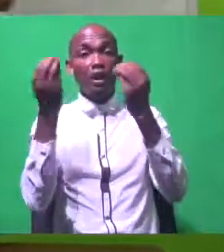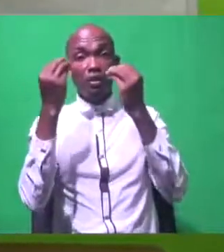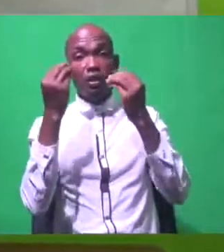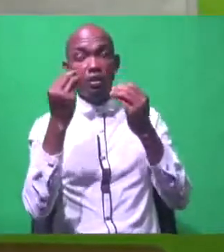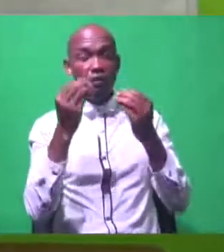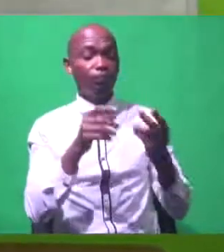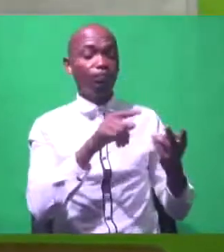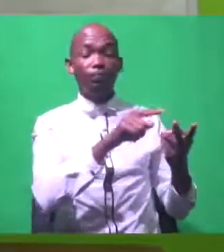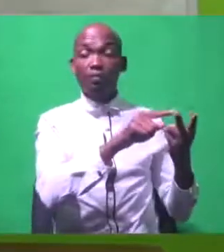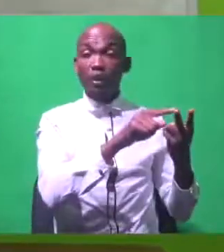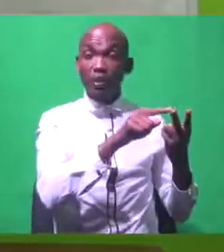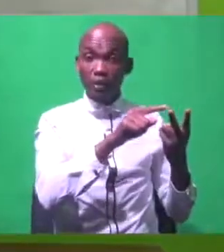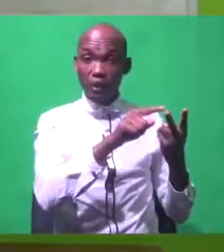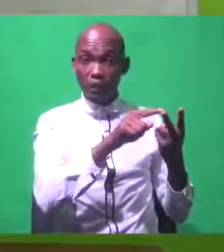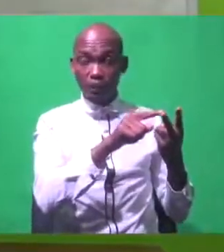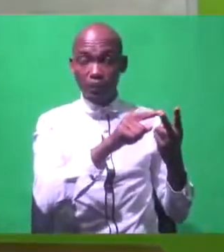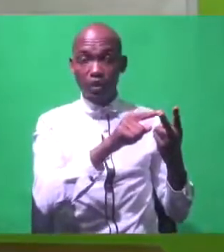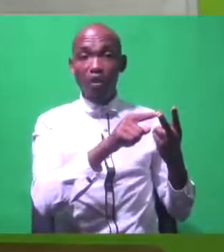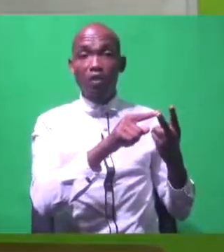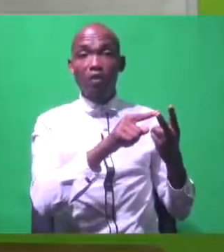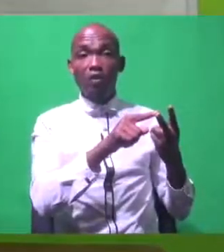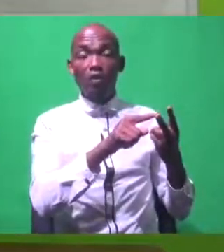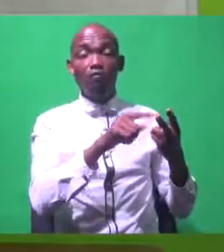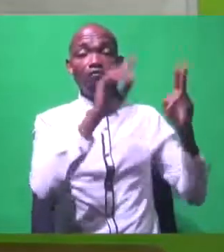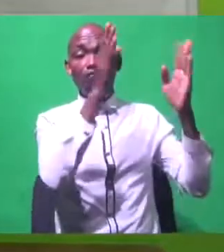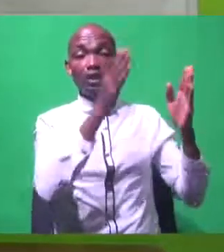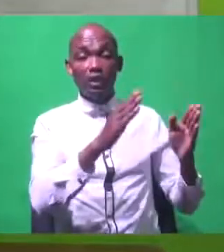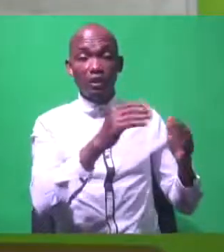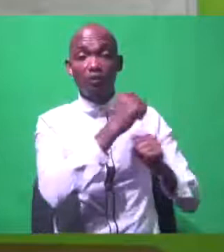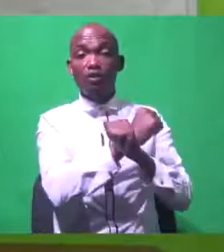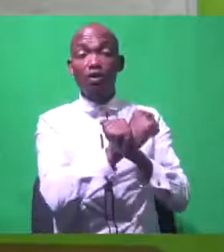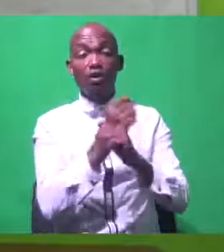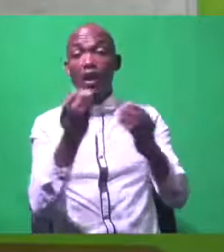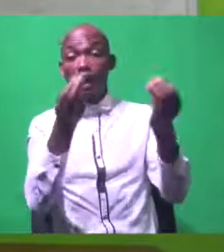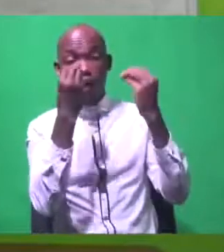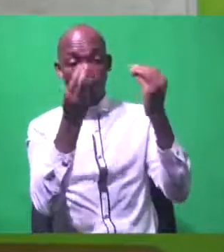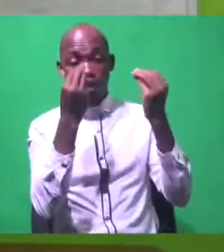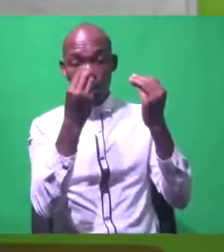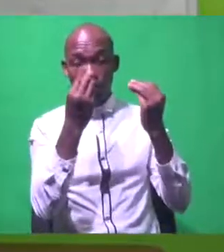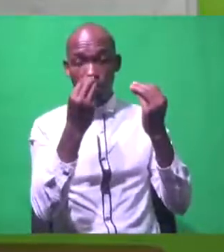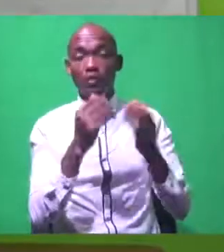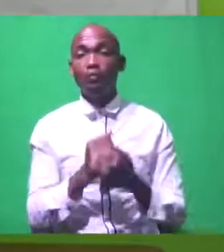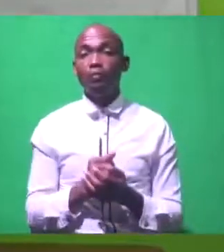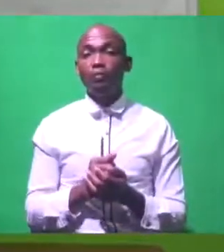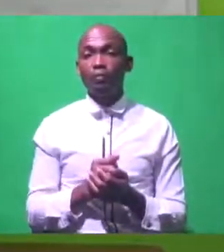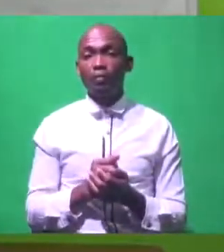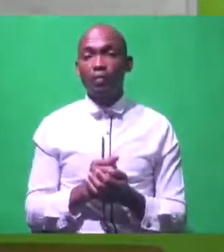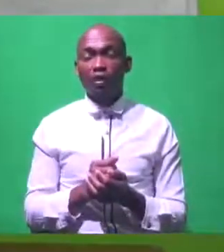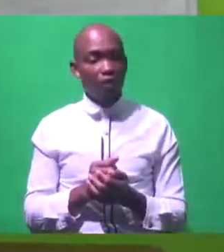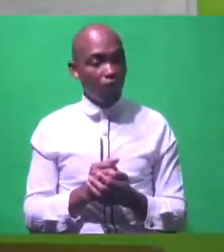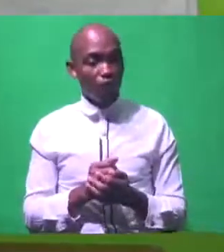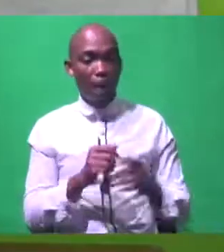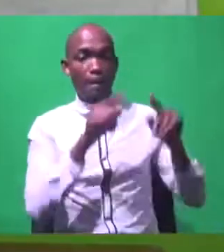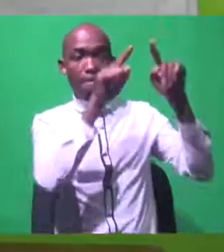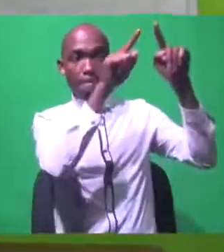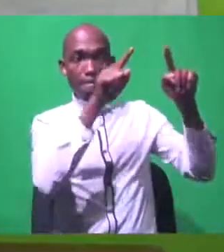Another feature of colonial education, it was pyramid in